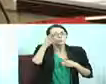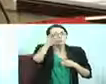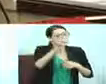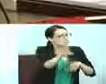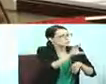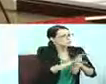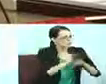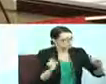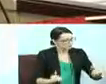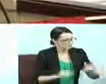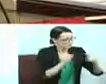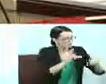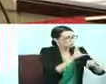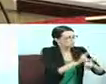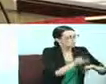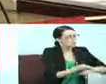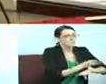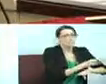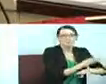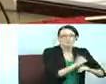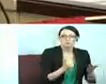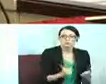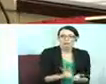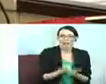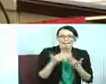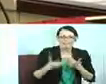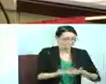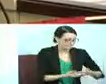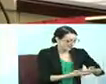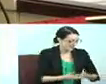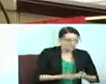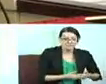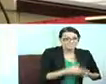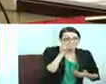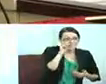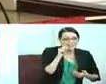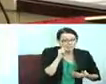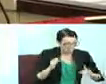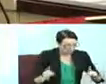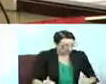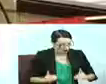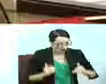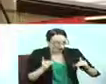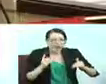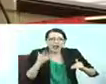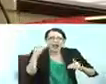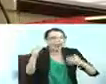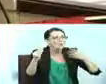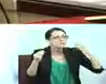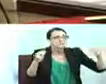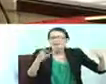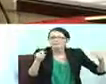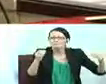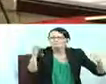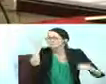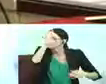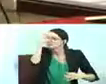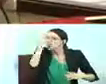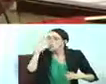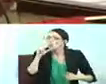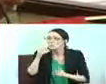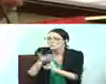going to advance them to help our babies, our teenagers who are out there not knowing who they